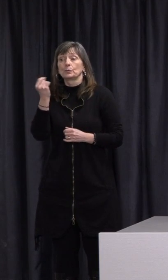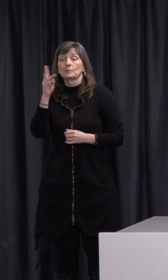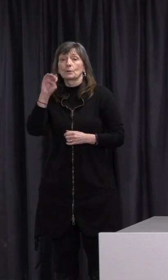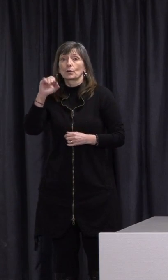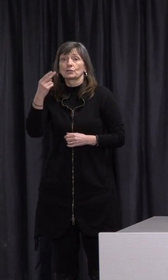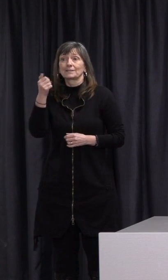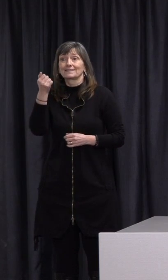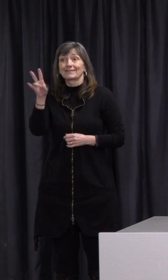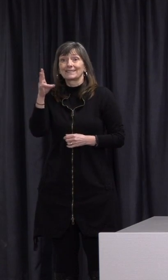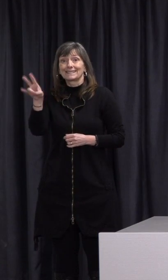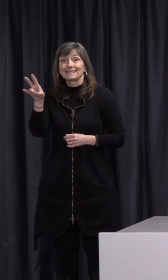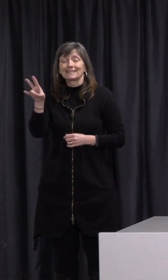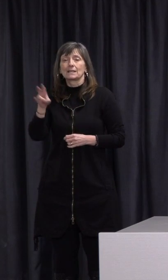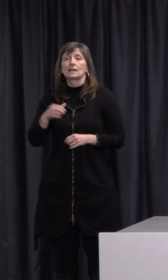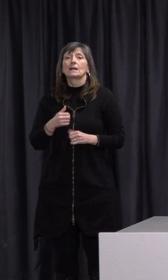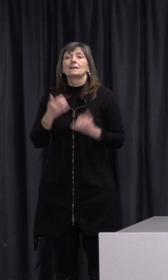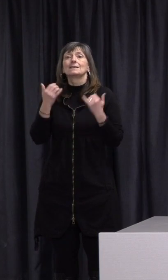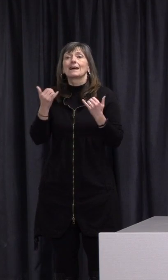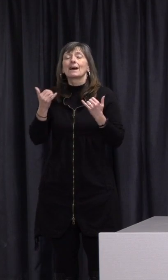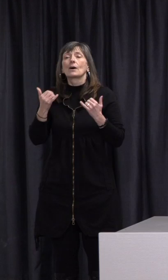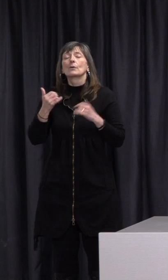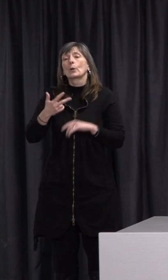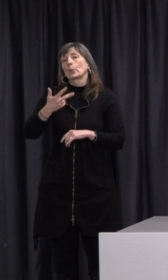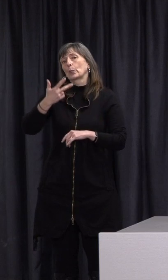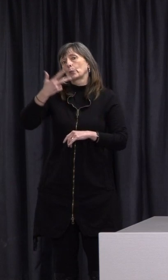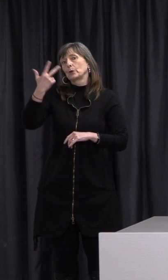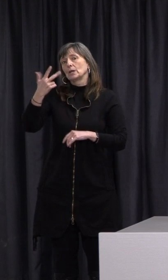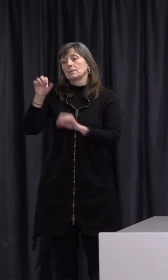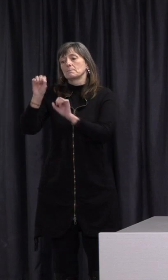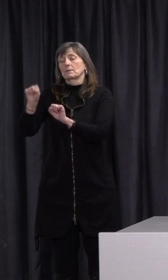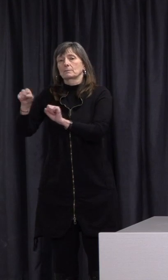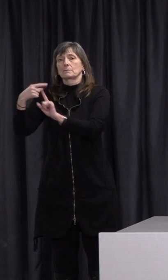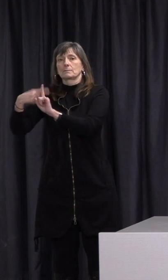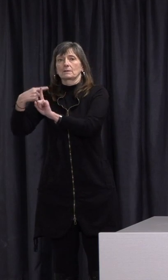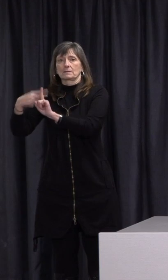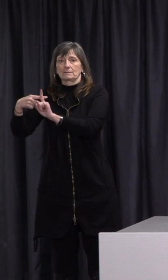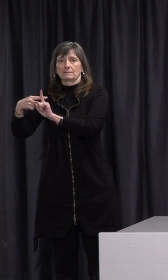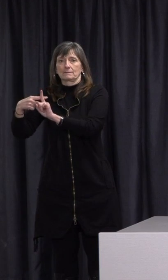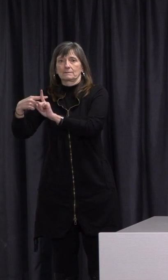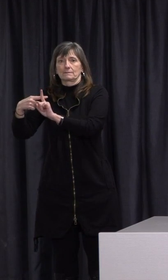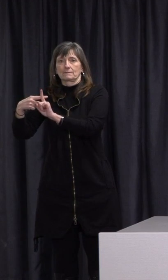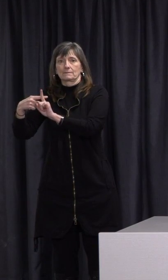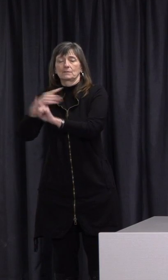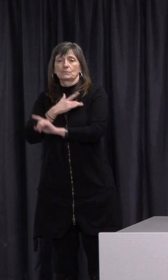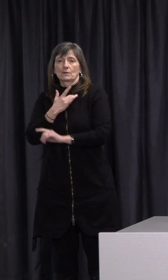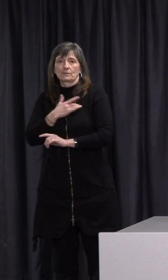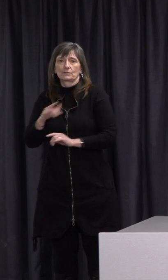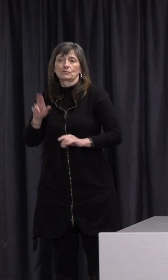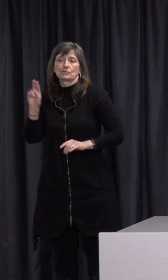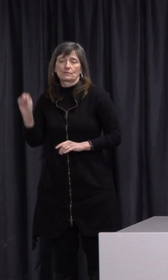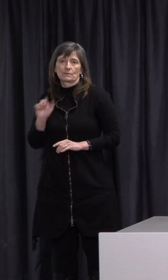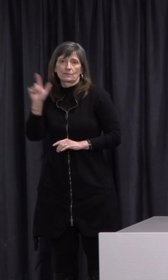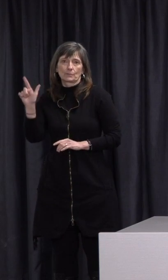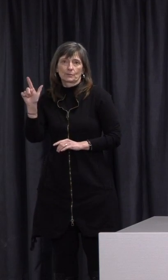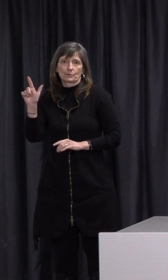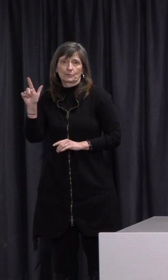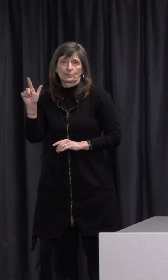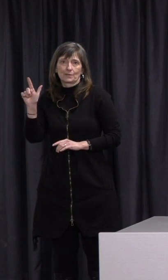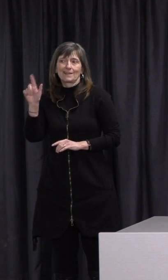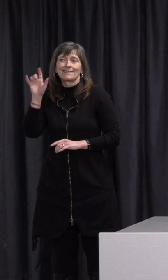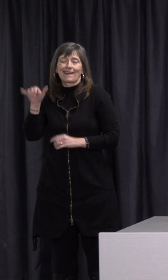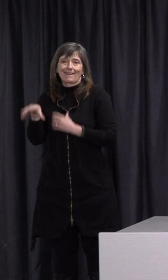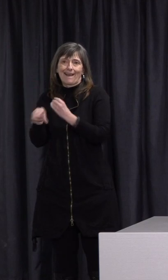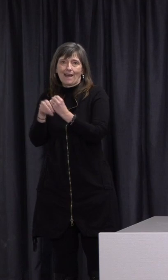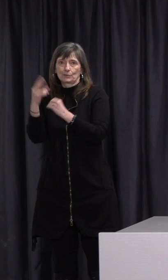17th, there are 3 presumptive positive cases of COVID-19 in Newfoundland and Labrador. That is 2 more new cases since my last